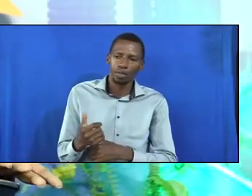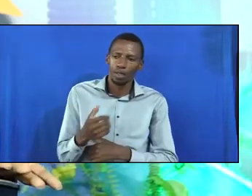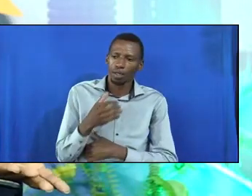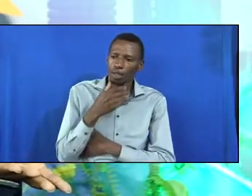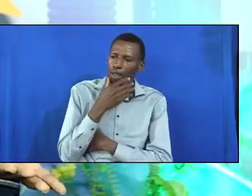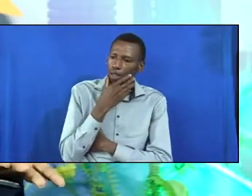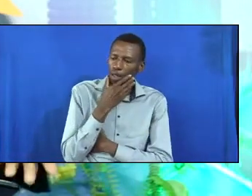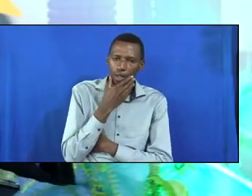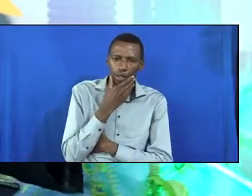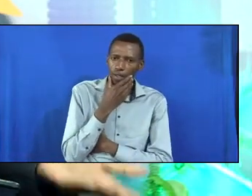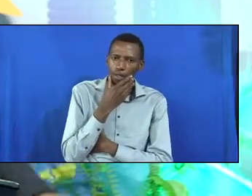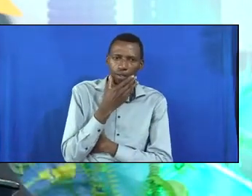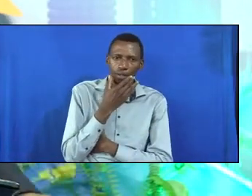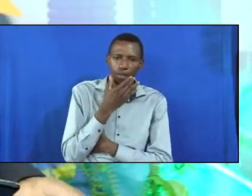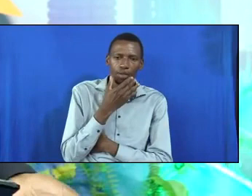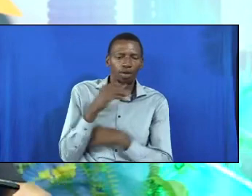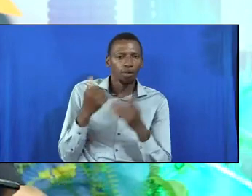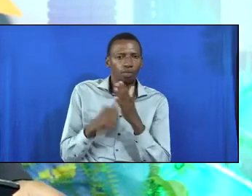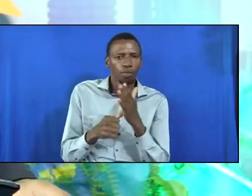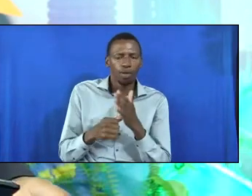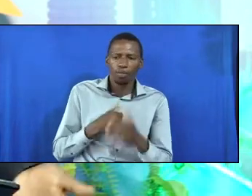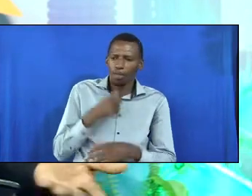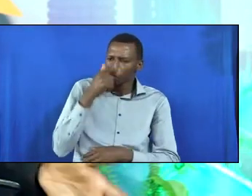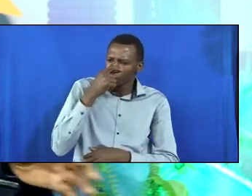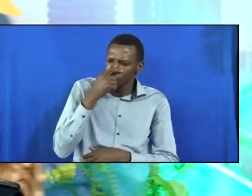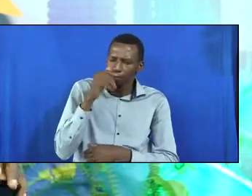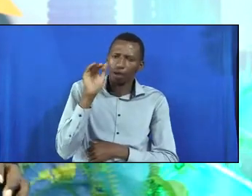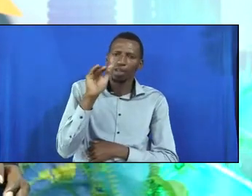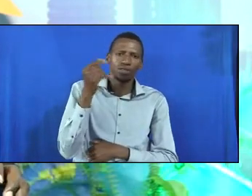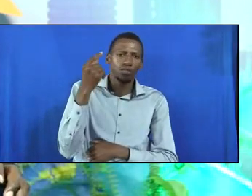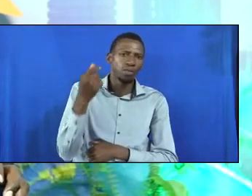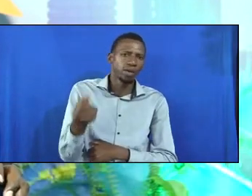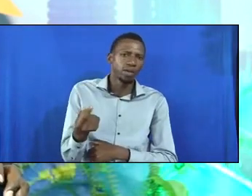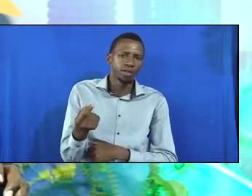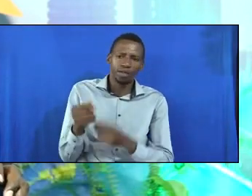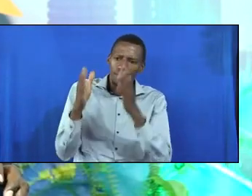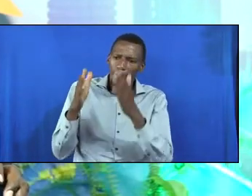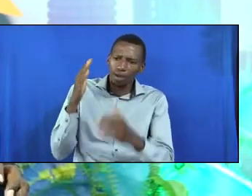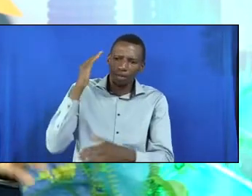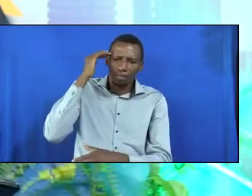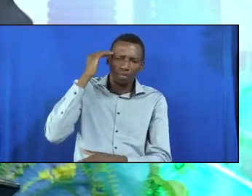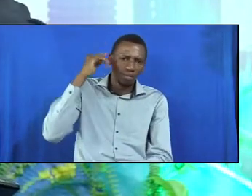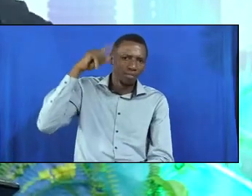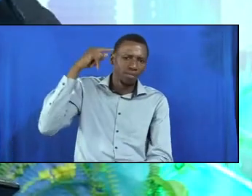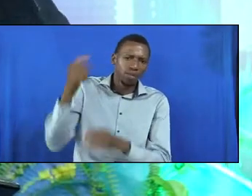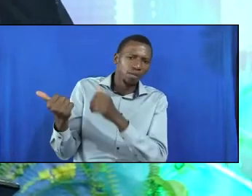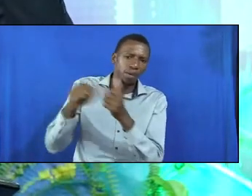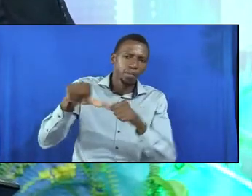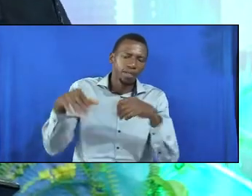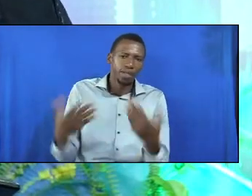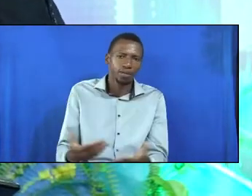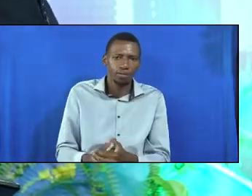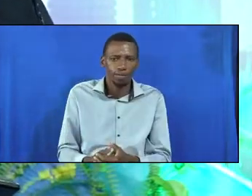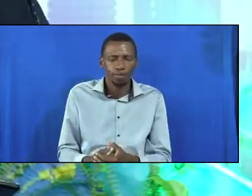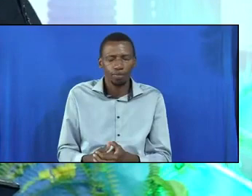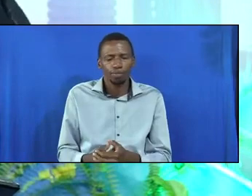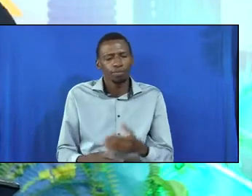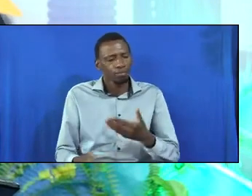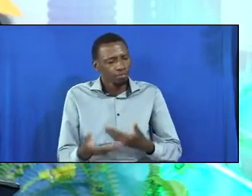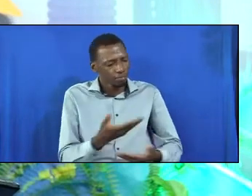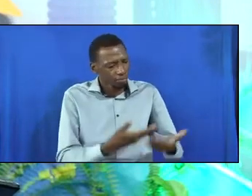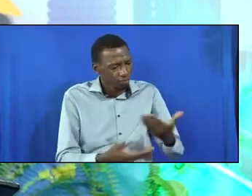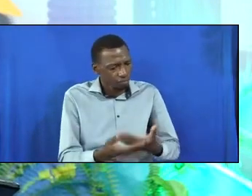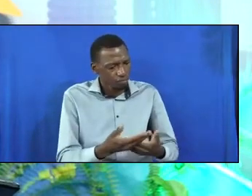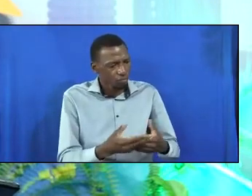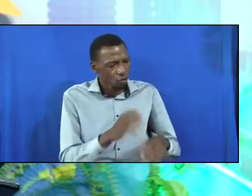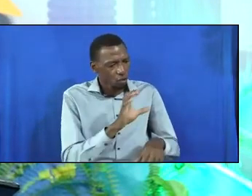is trouble. I wish he even asked for money. How do we baptize a madman?" So after consultation, they said,